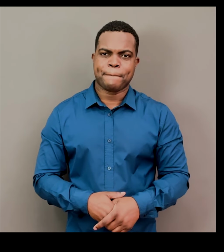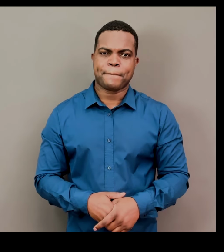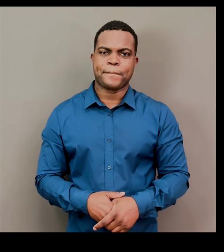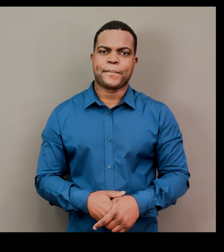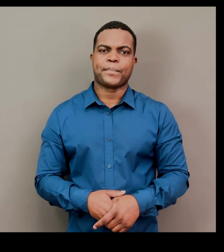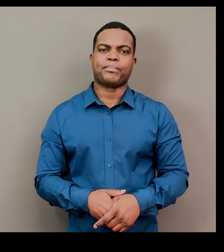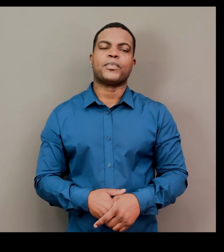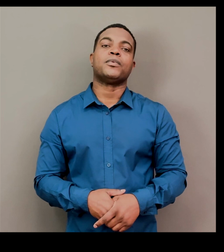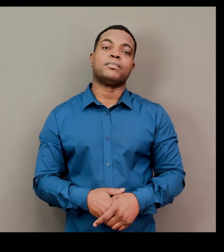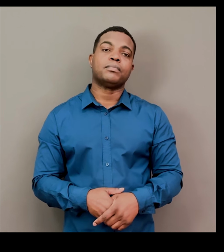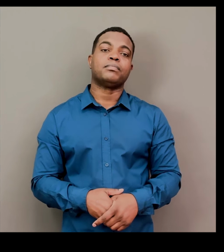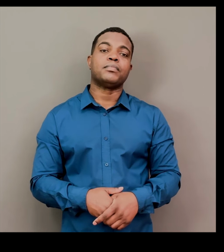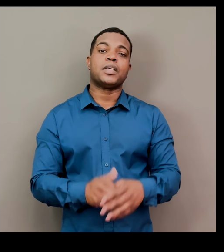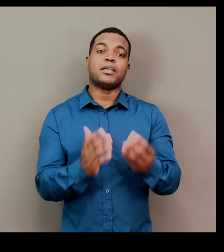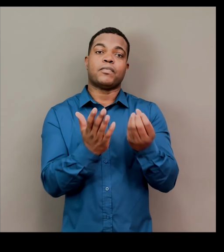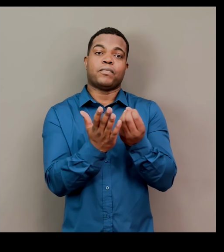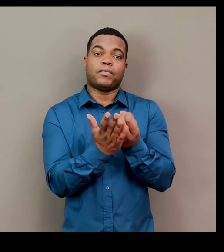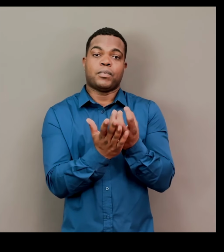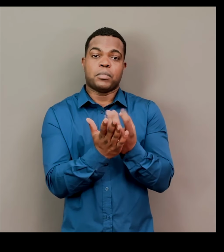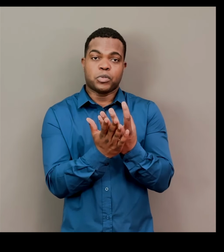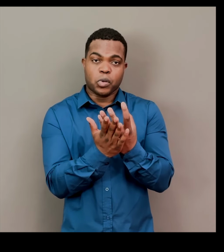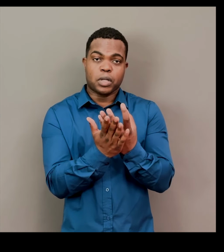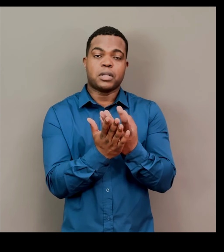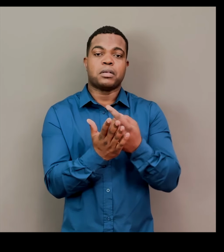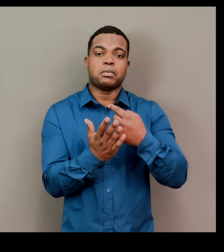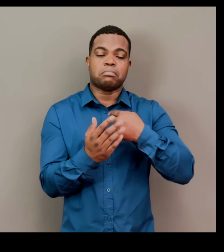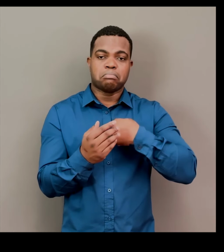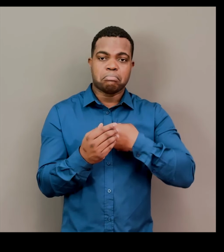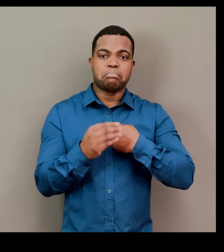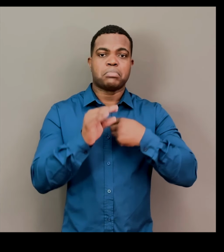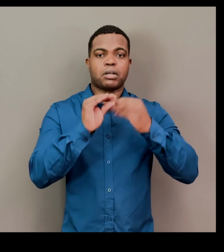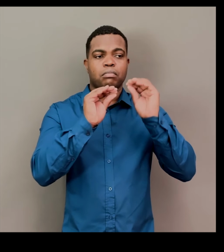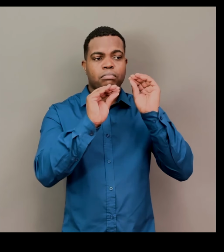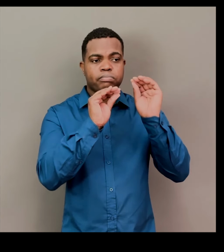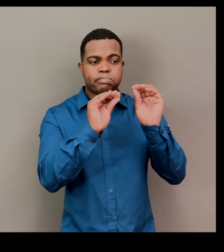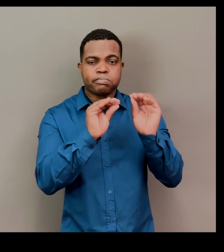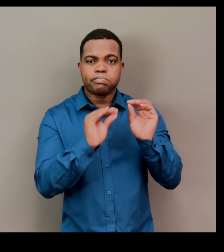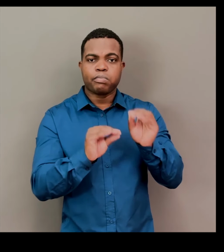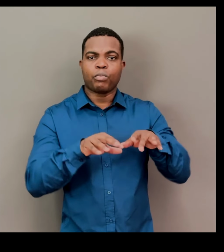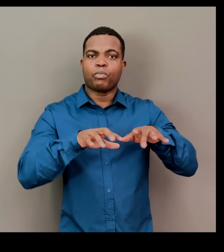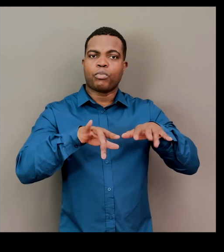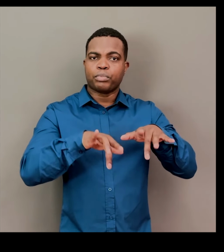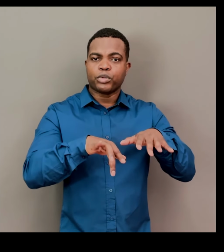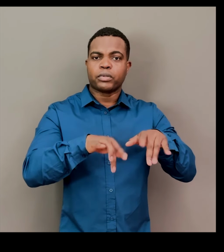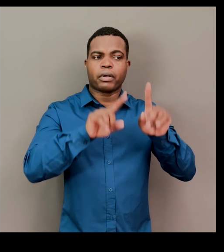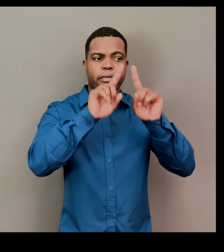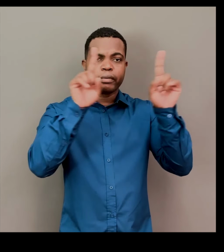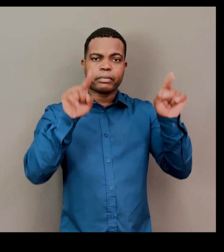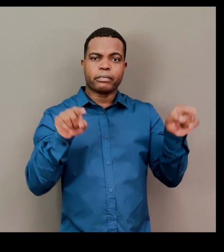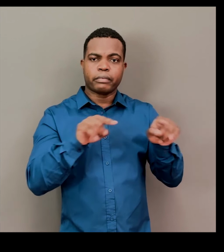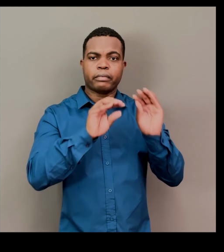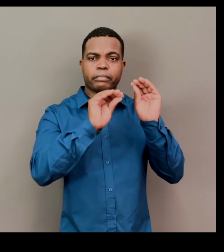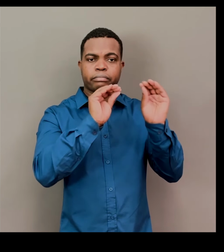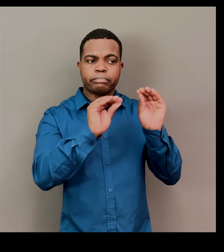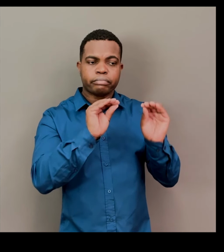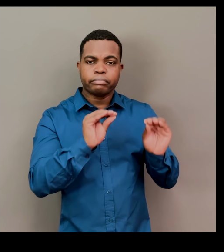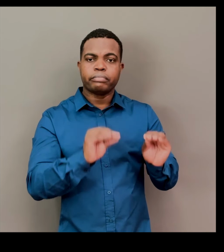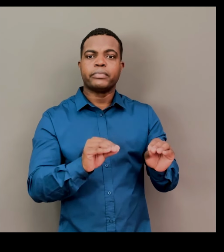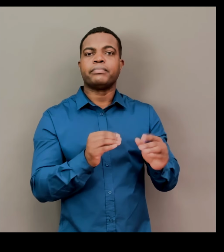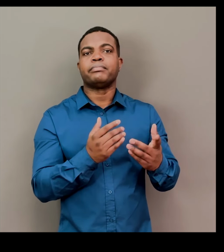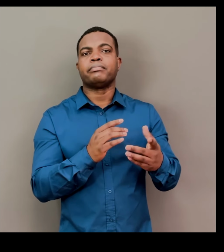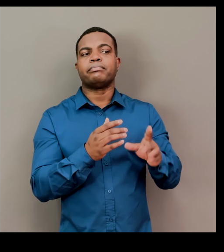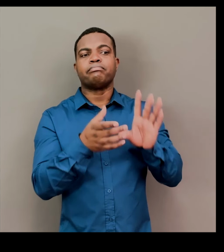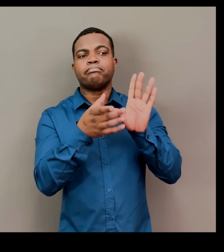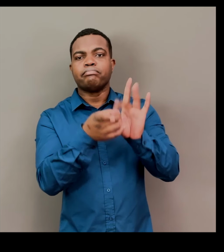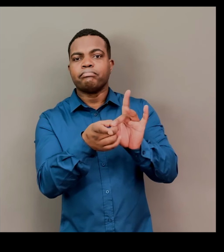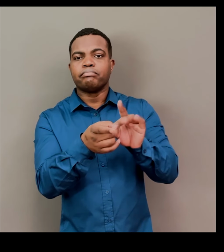Digital identity refers to the information utilized by computer systems to represent external